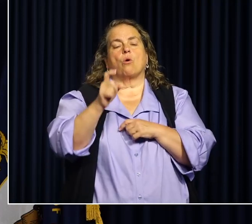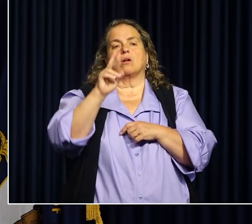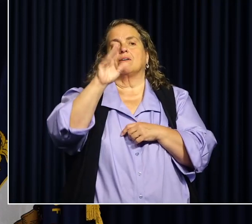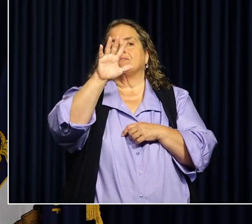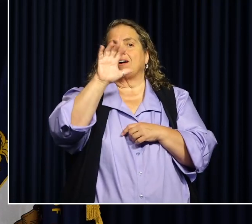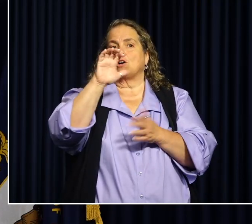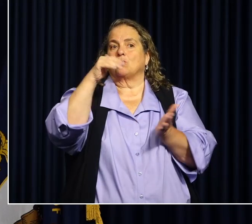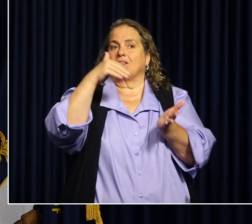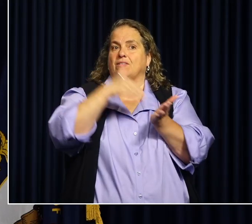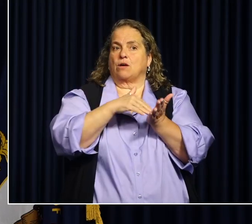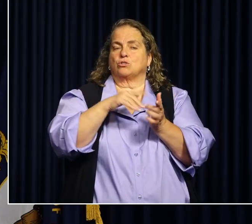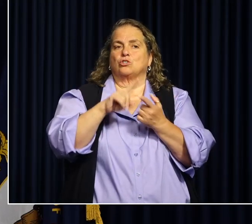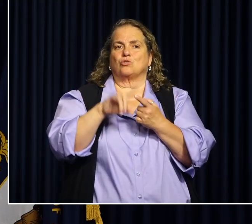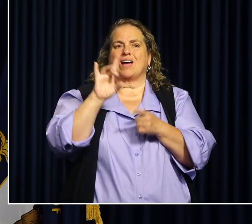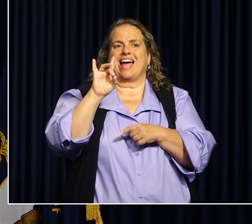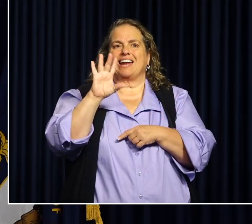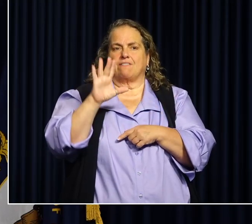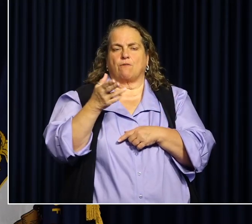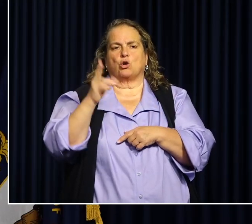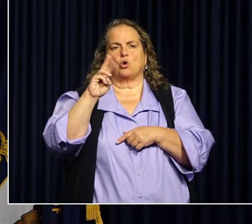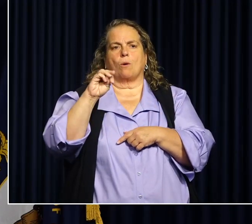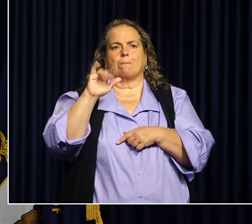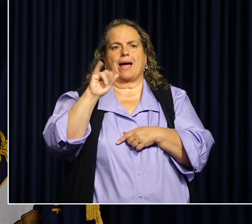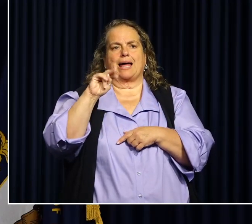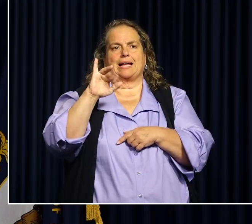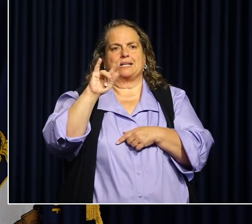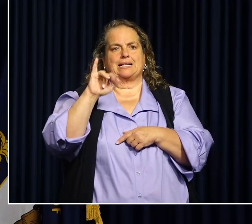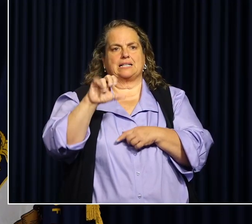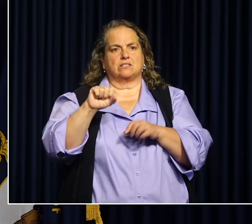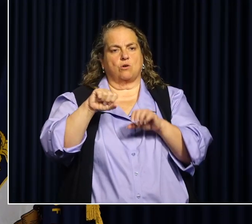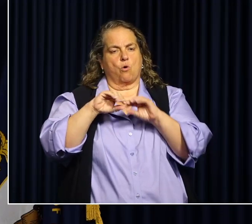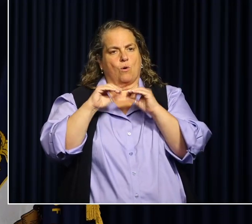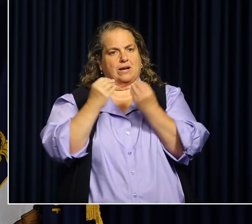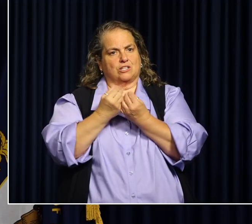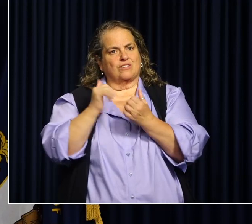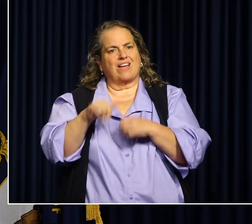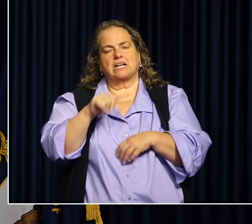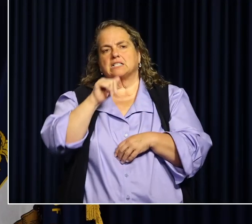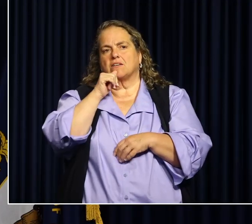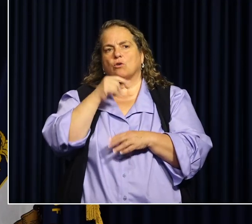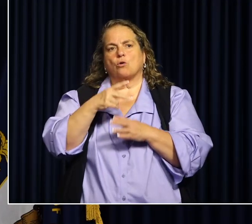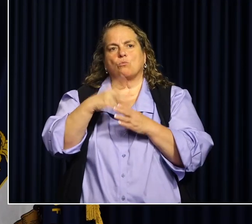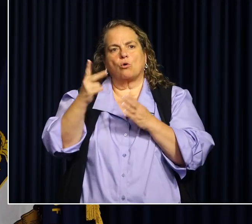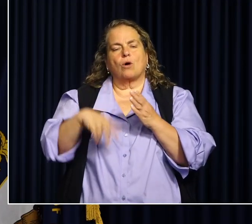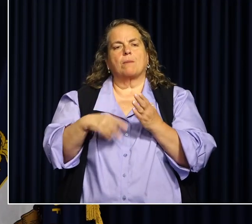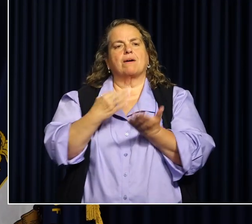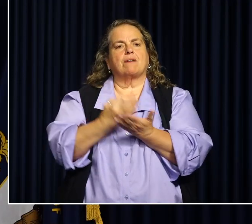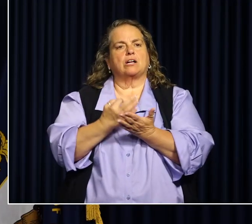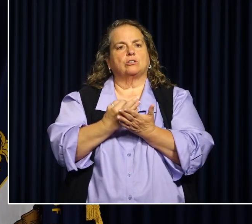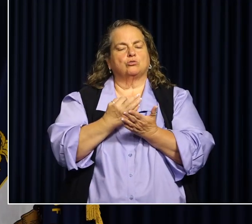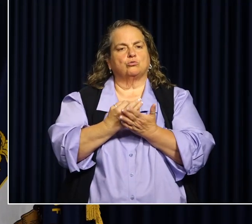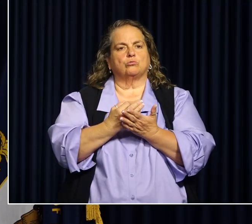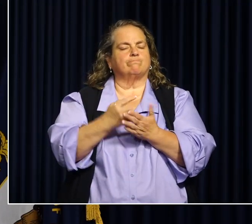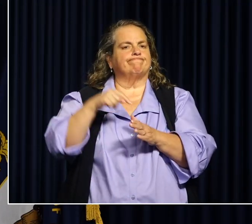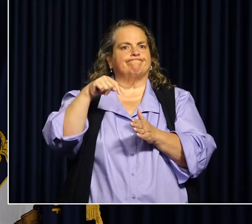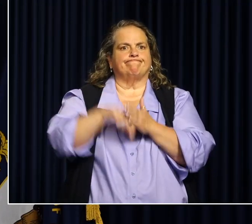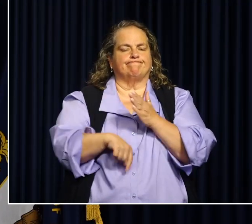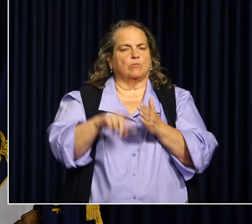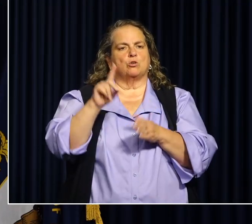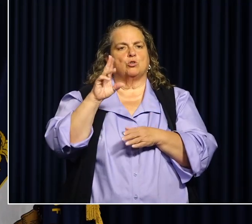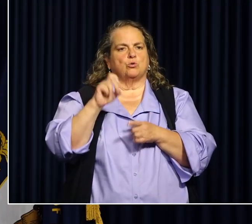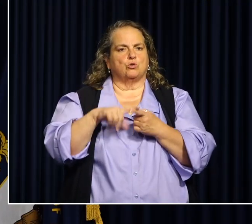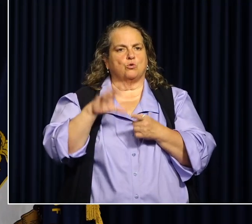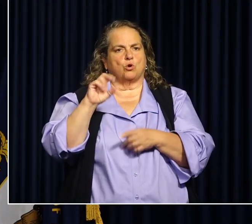$500,000 to 85 humanities organizations that have suffered program financial losses due to